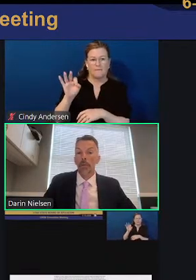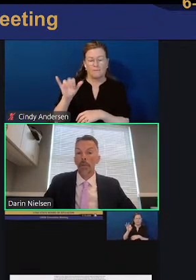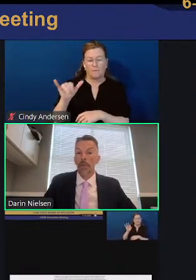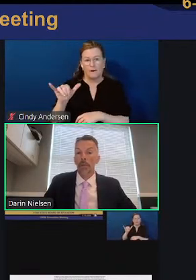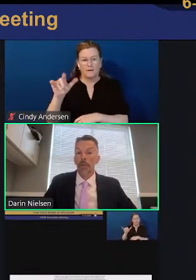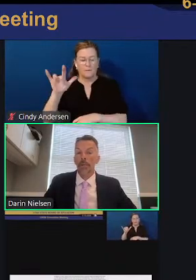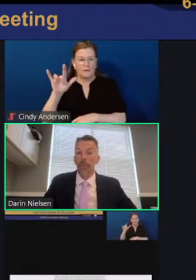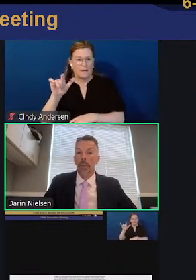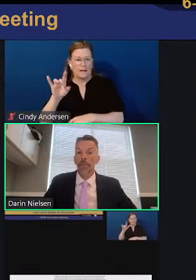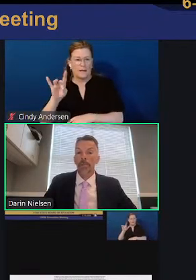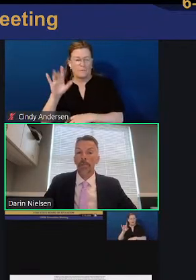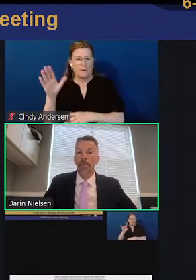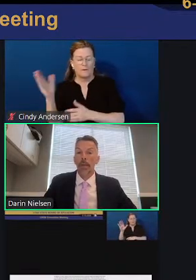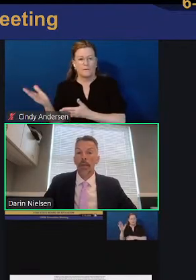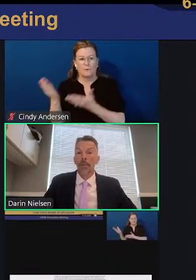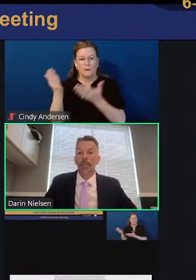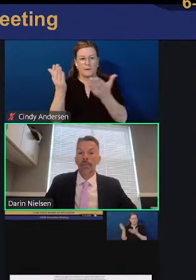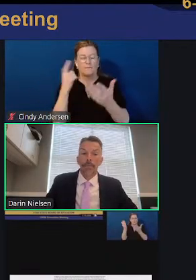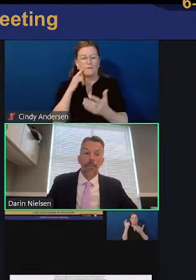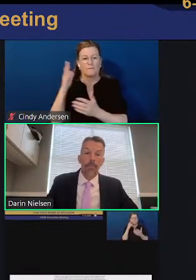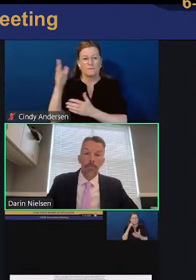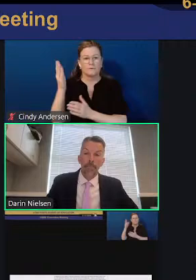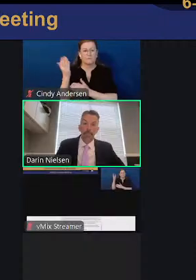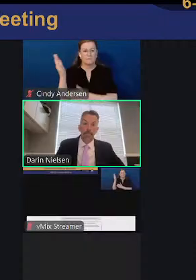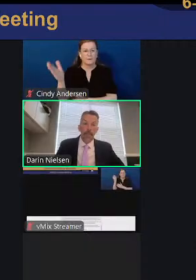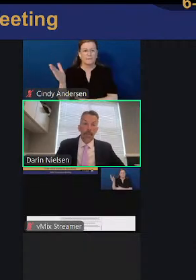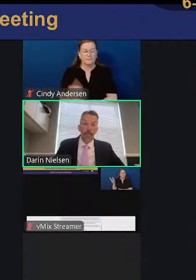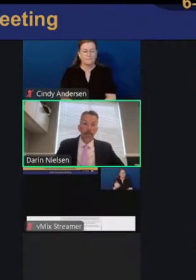future recommendations.